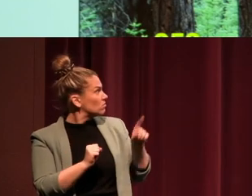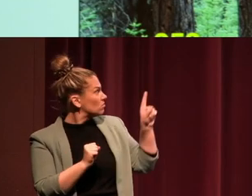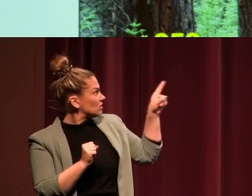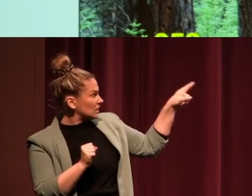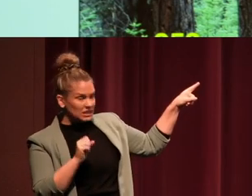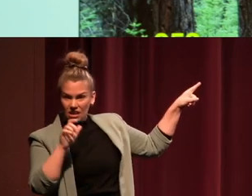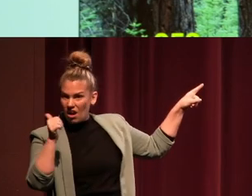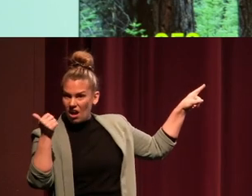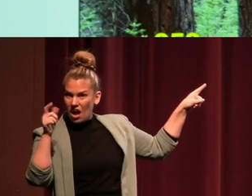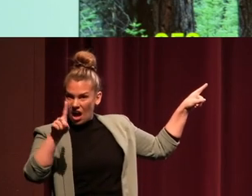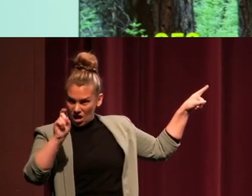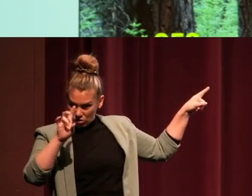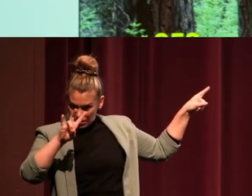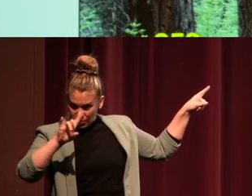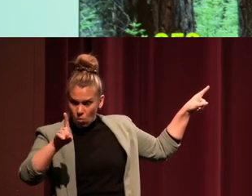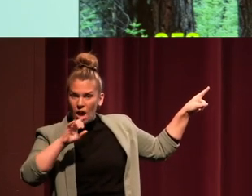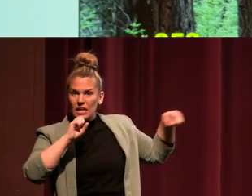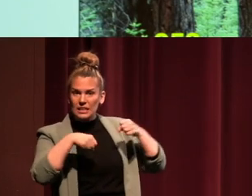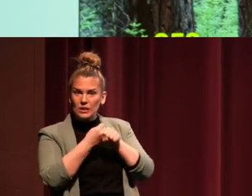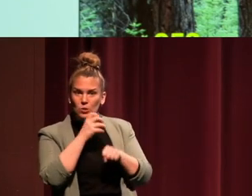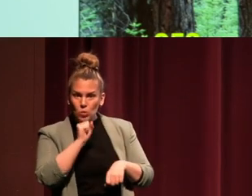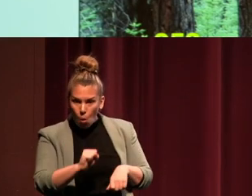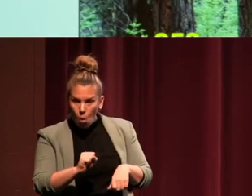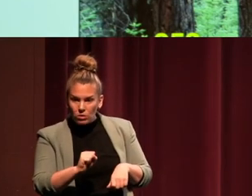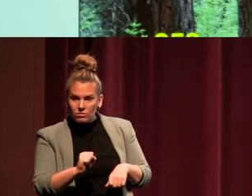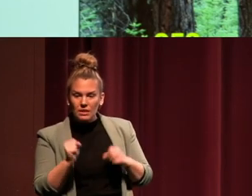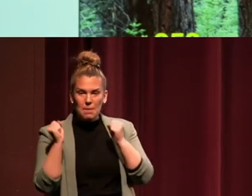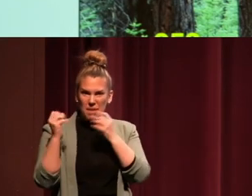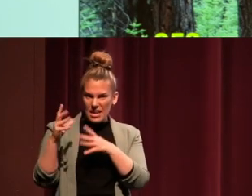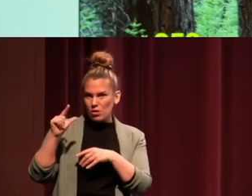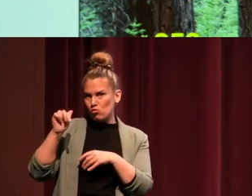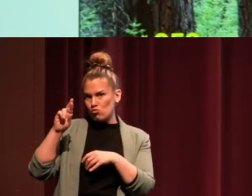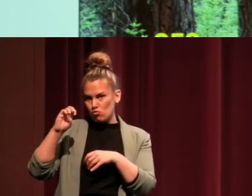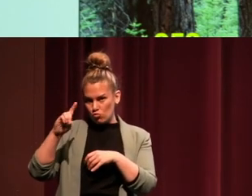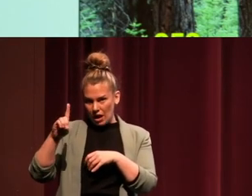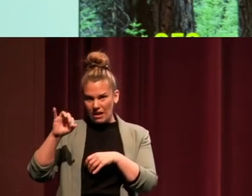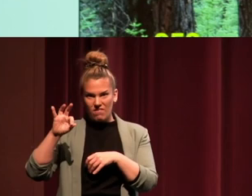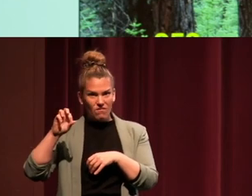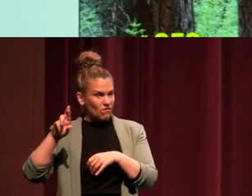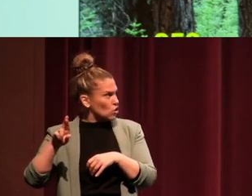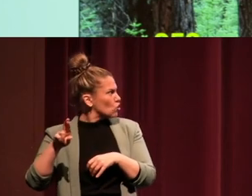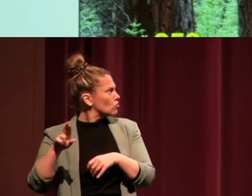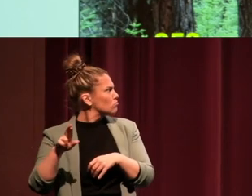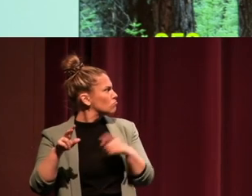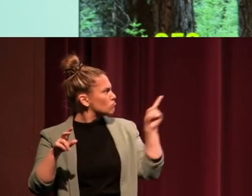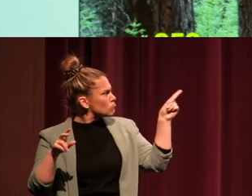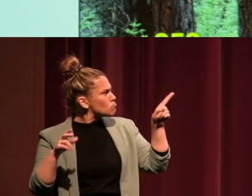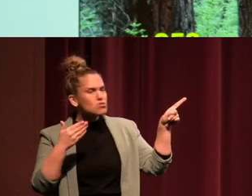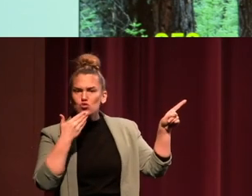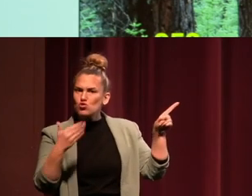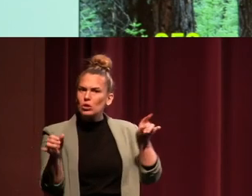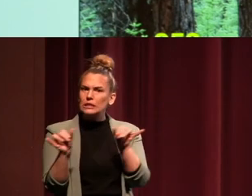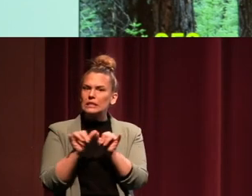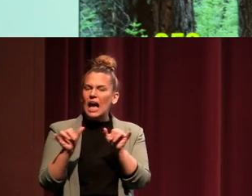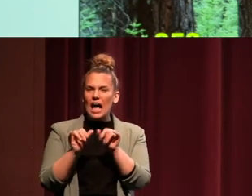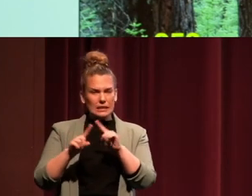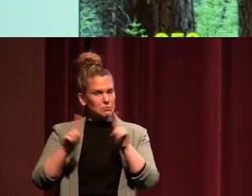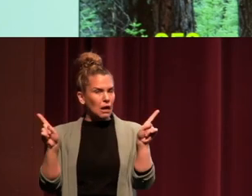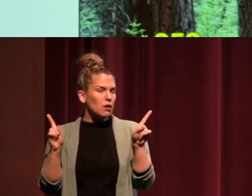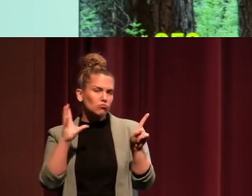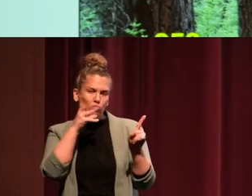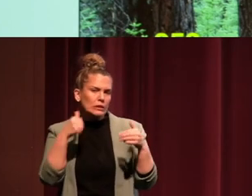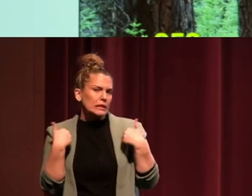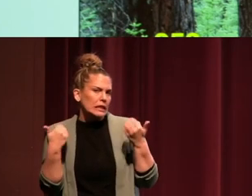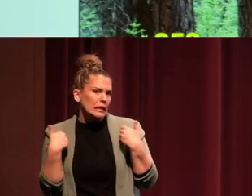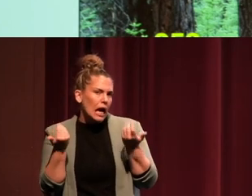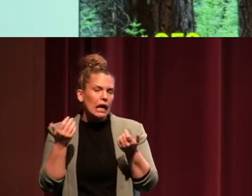171 years old, a bunch of grand fir that are pretty good size, but they're actually relatively young,